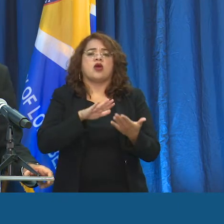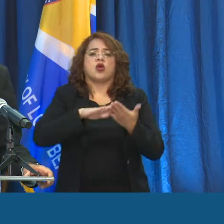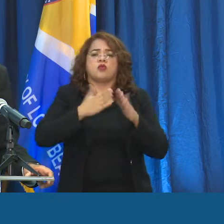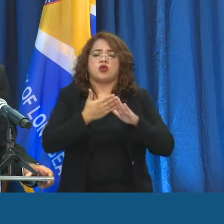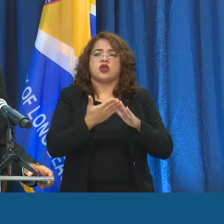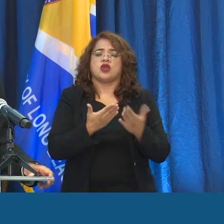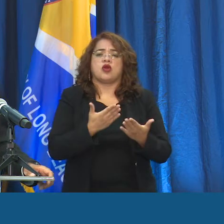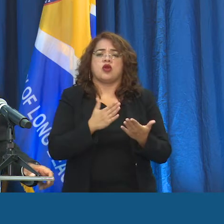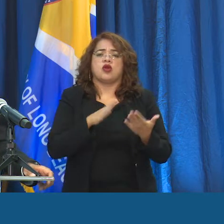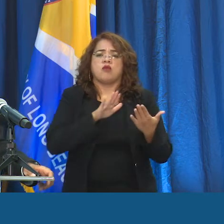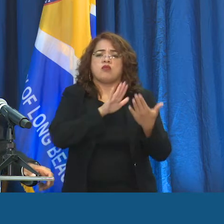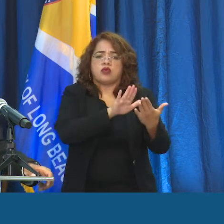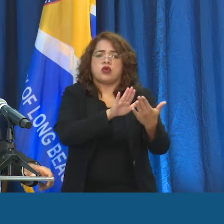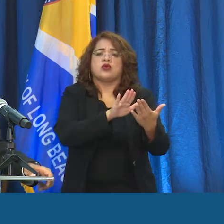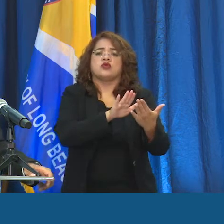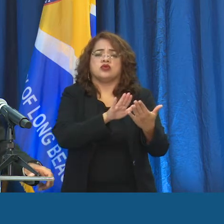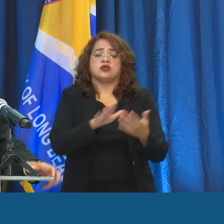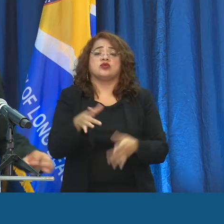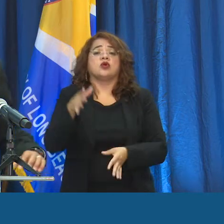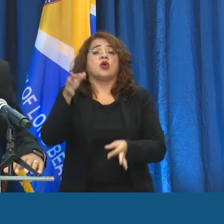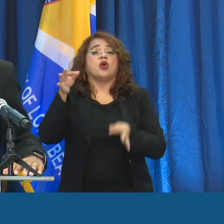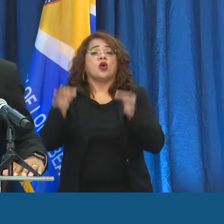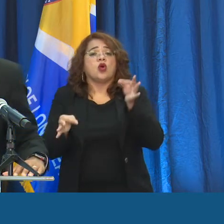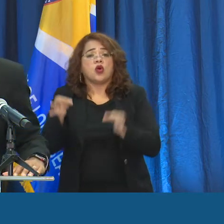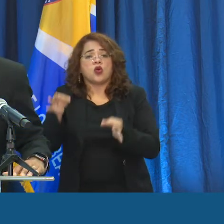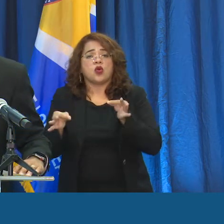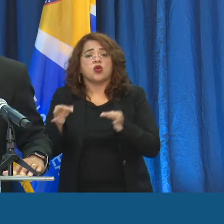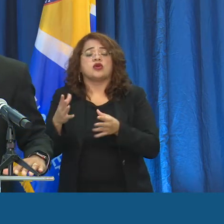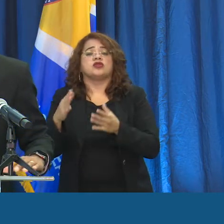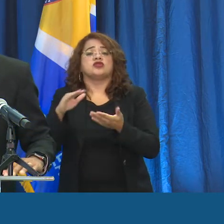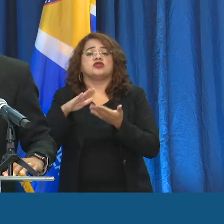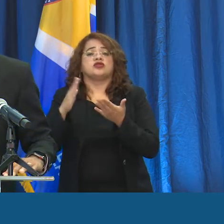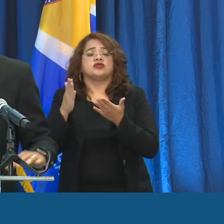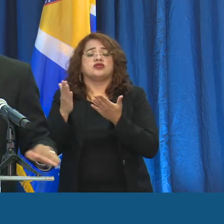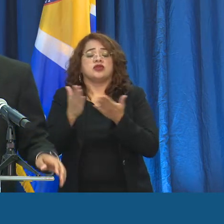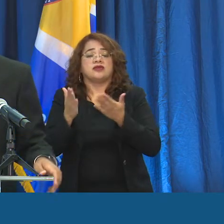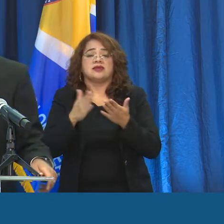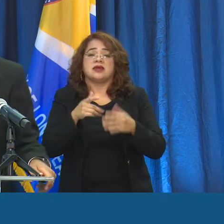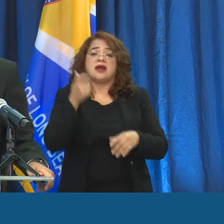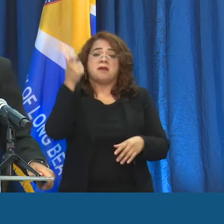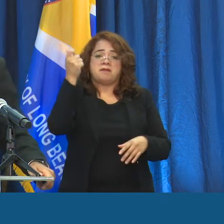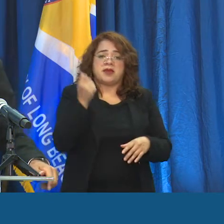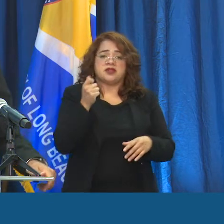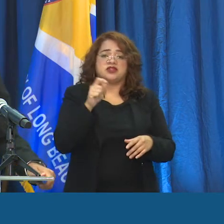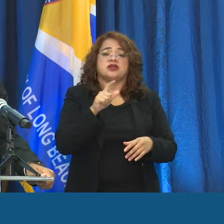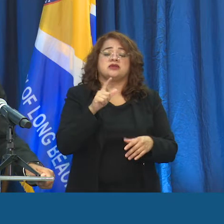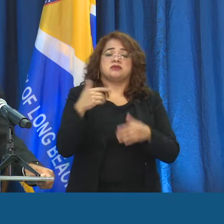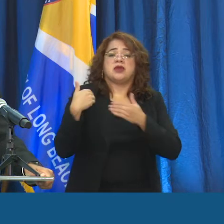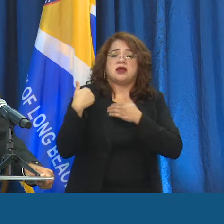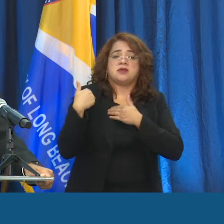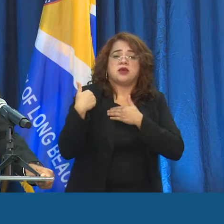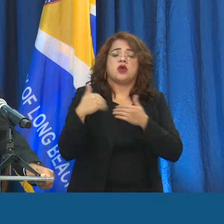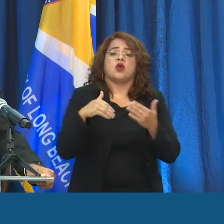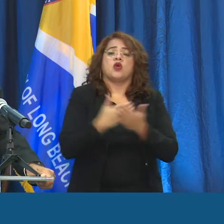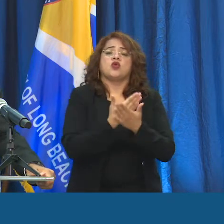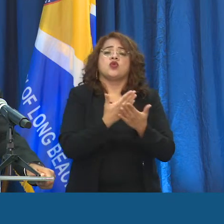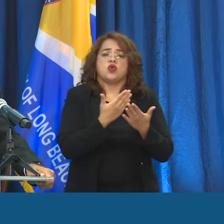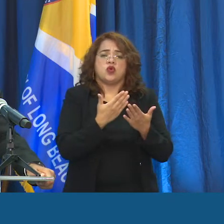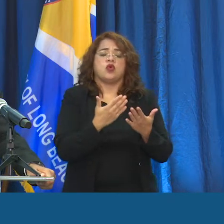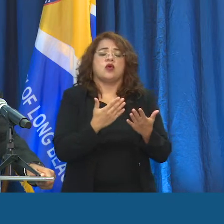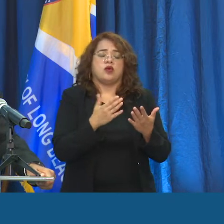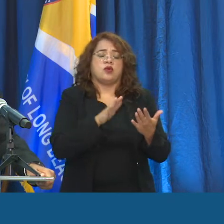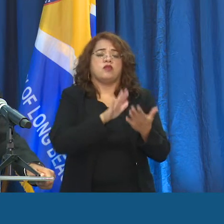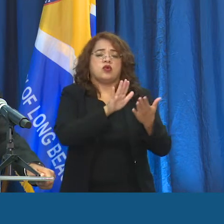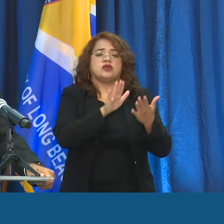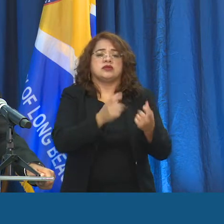to look at all of our core services, pension liabilities, and look at new approaches to spending and managing